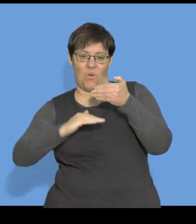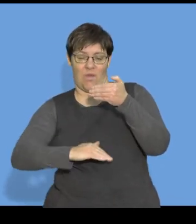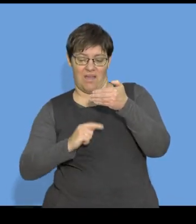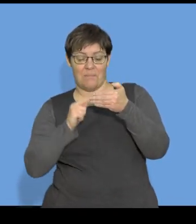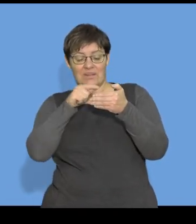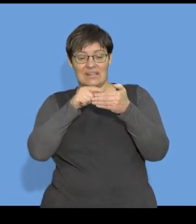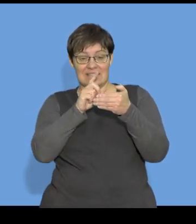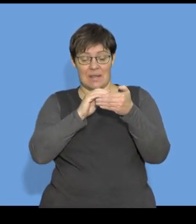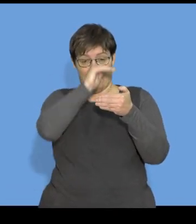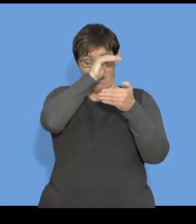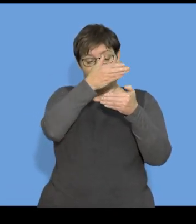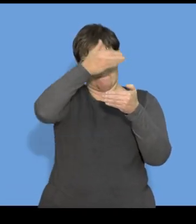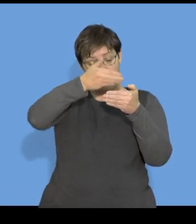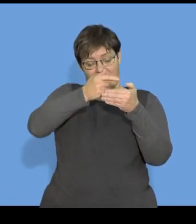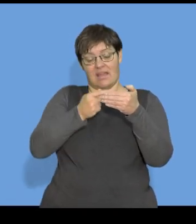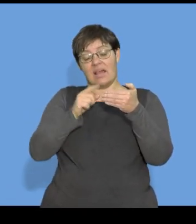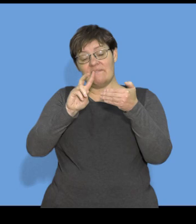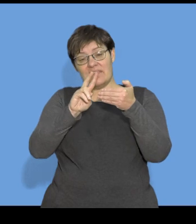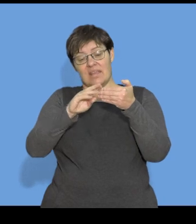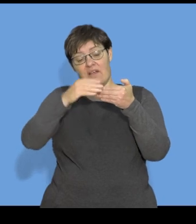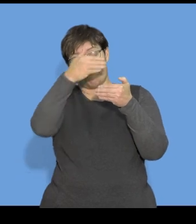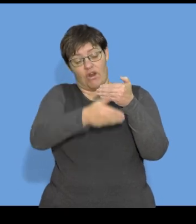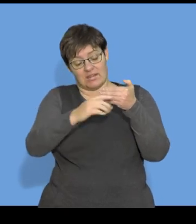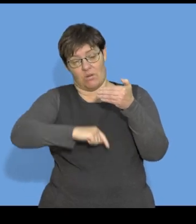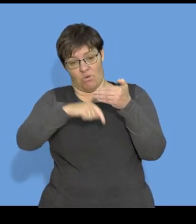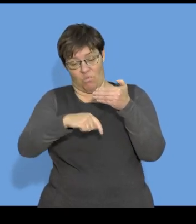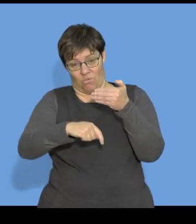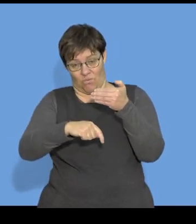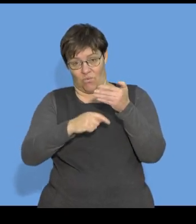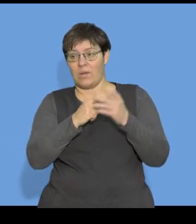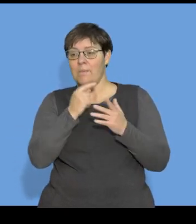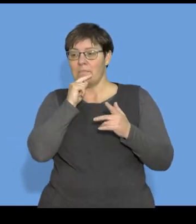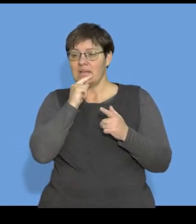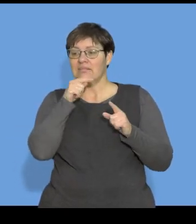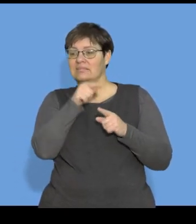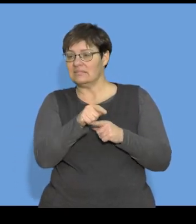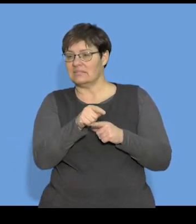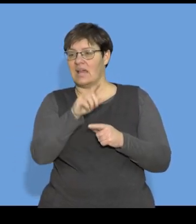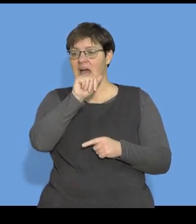The afferent conducts inward